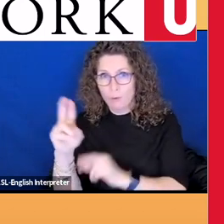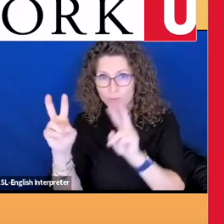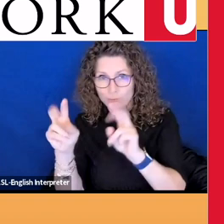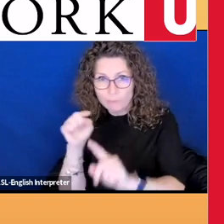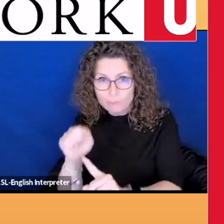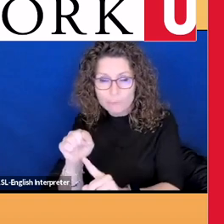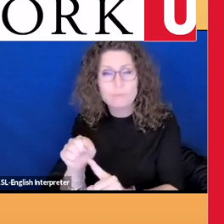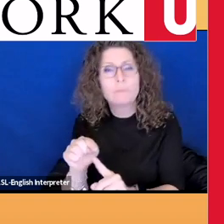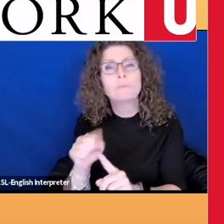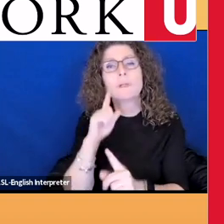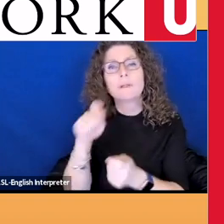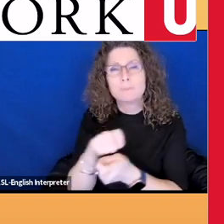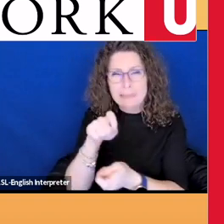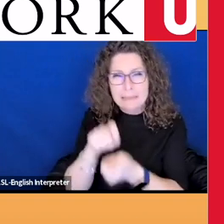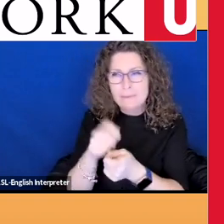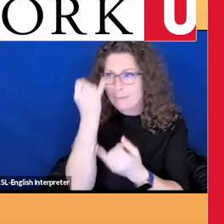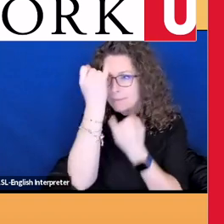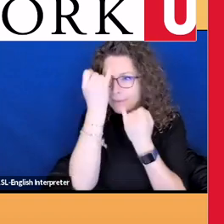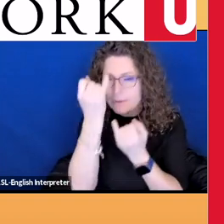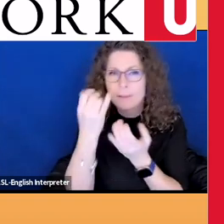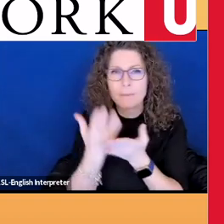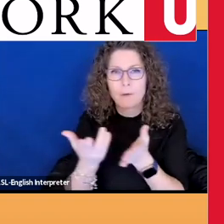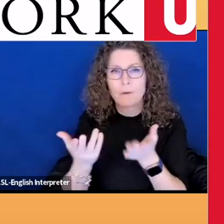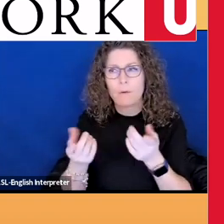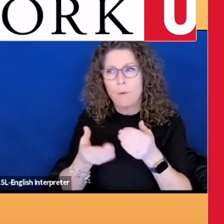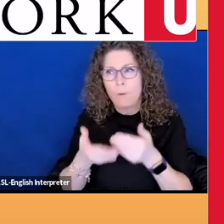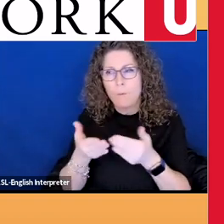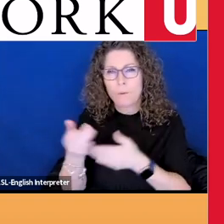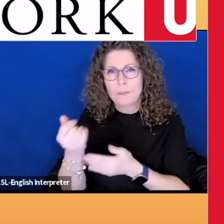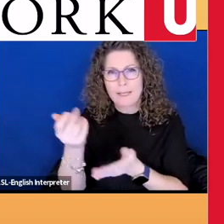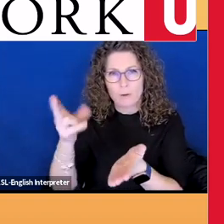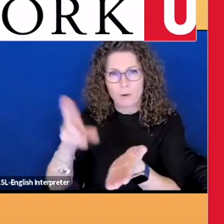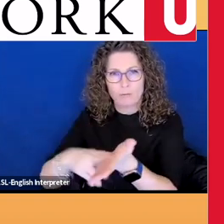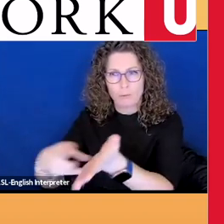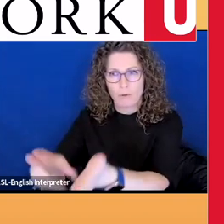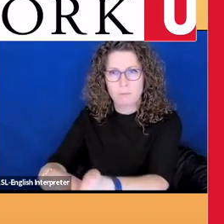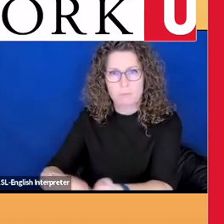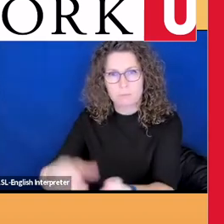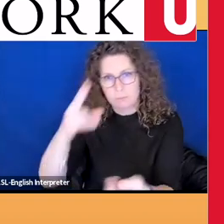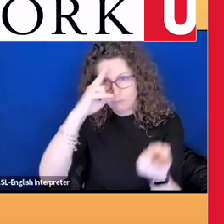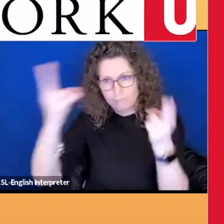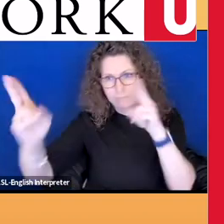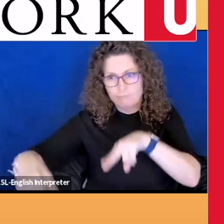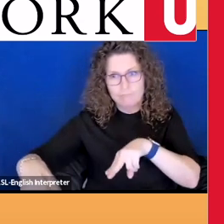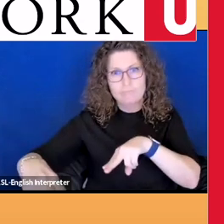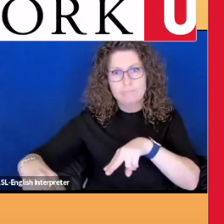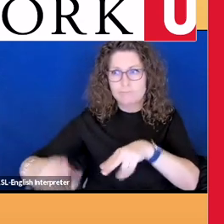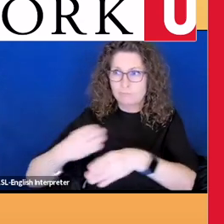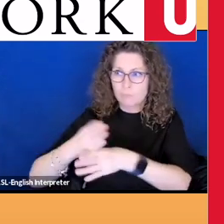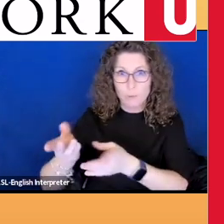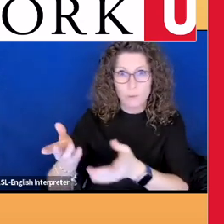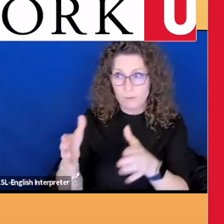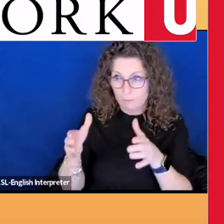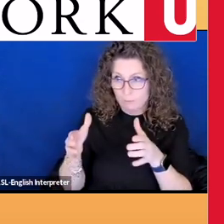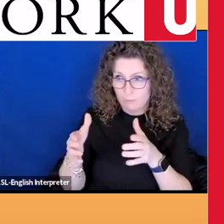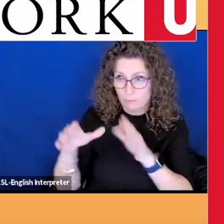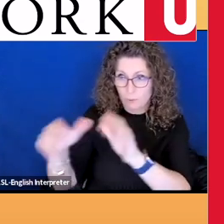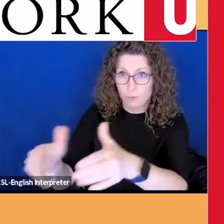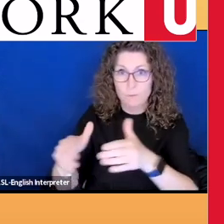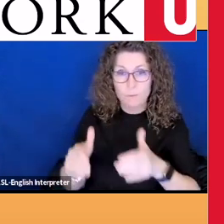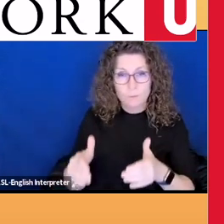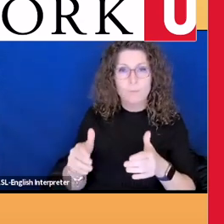specific denotations as a contractual agreement among specific individuals, occurred during the so-called